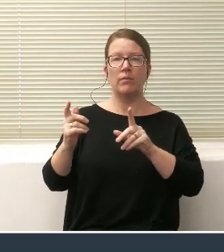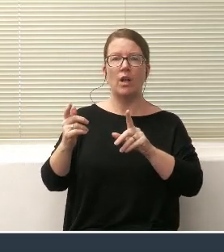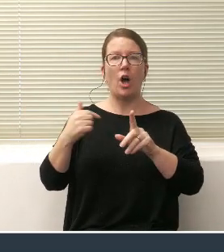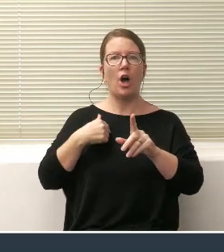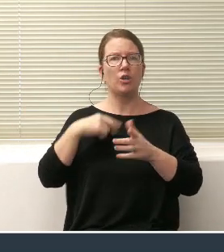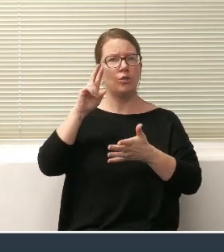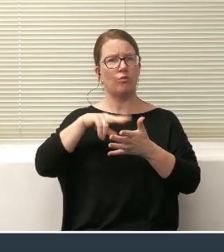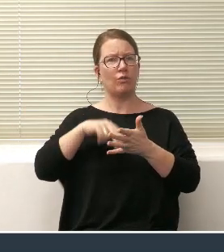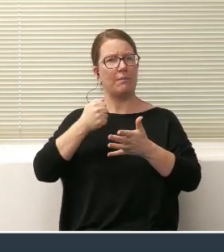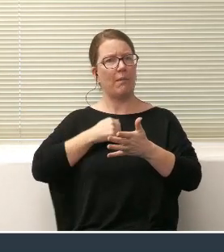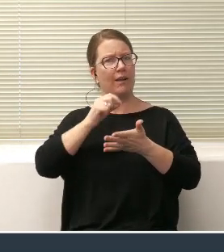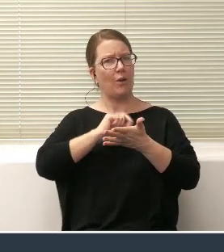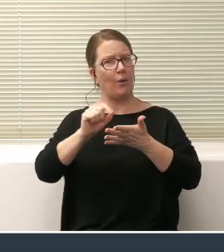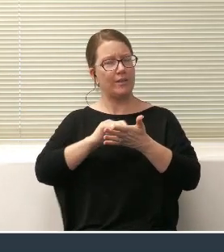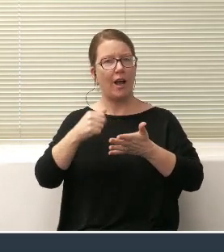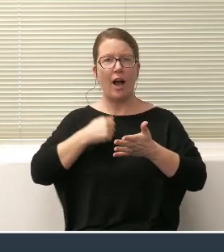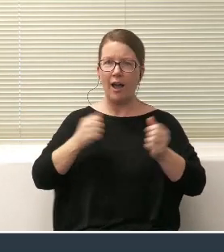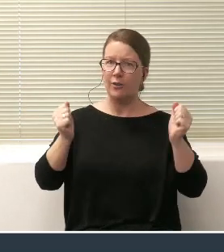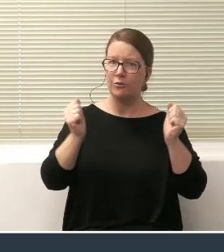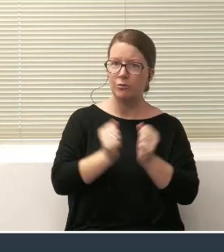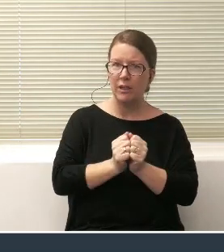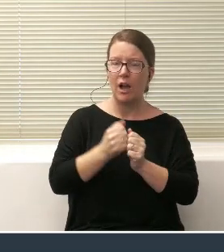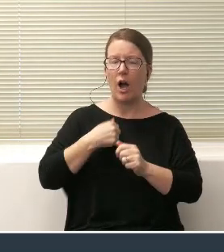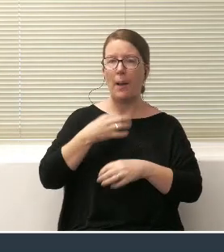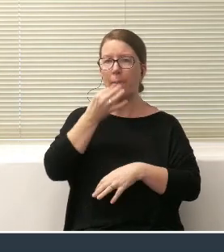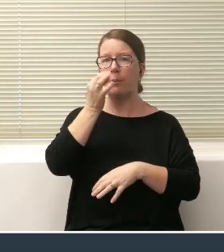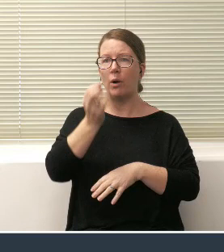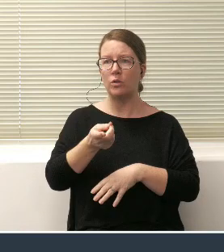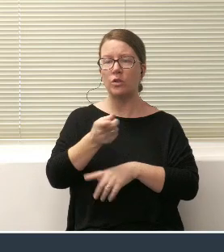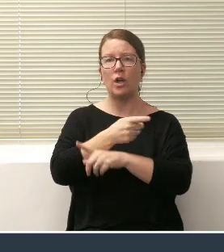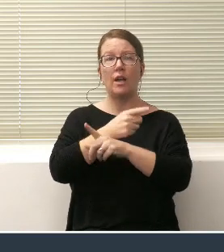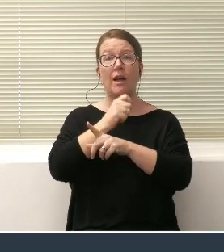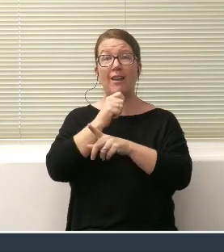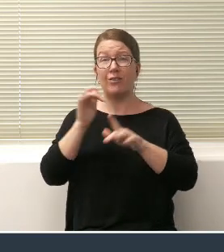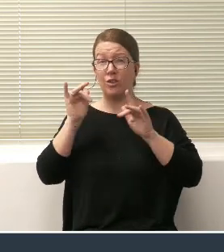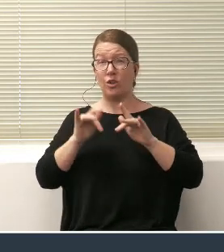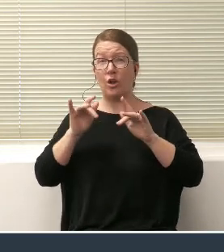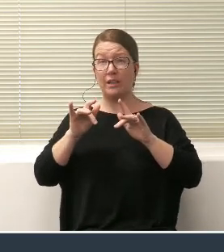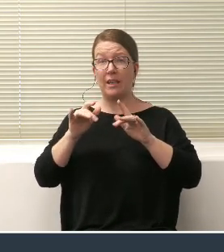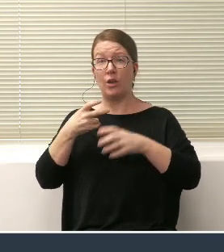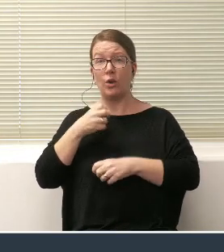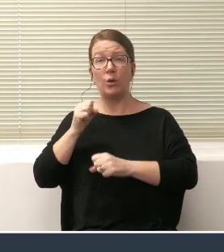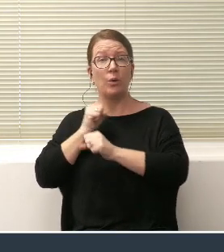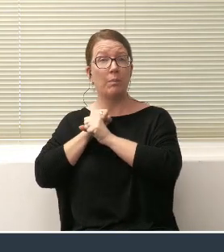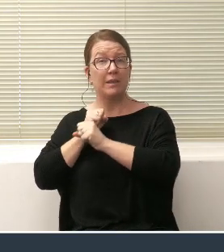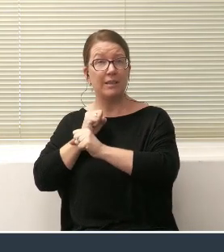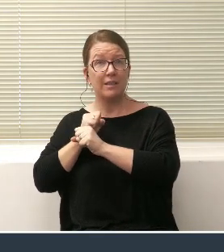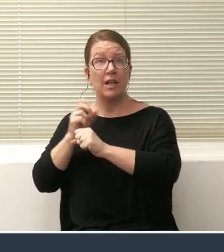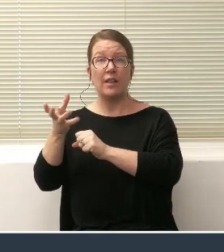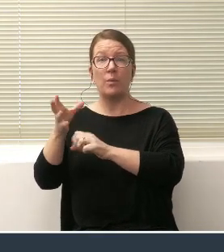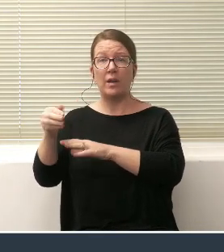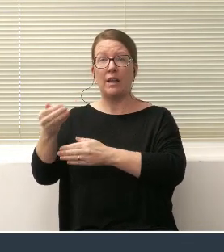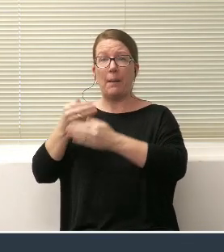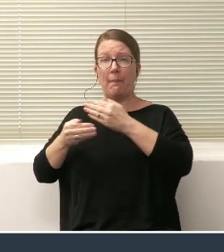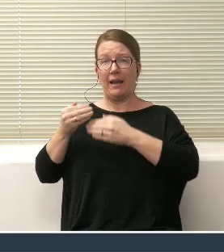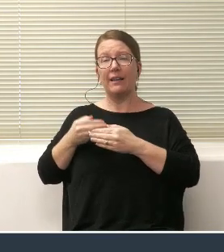appears you've read my notes. I too was going to propose that if we hadn't already committed the fund for the first financial year, that we did cut it